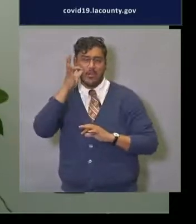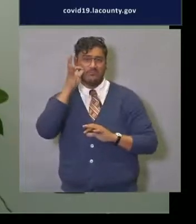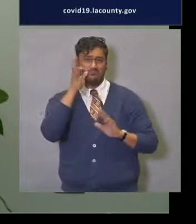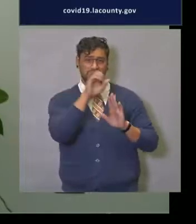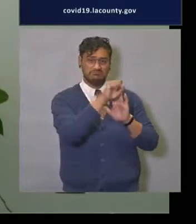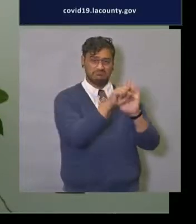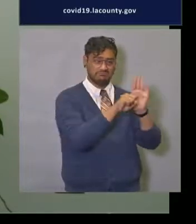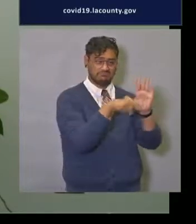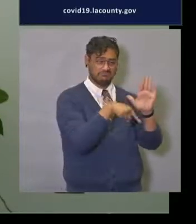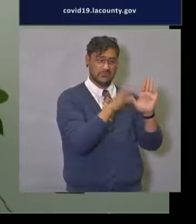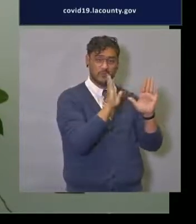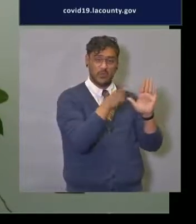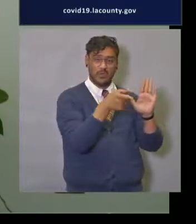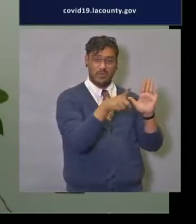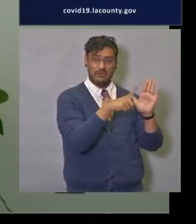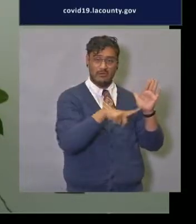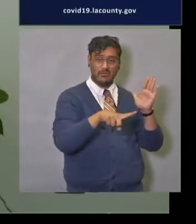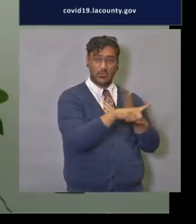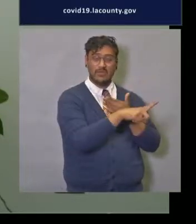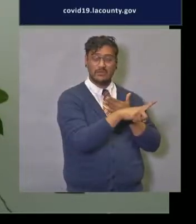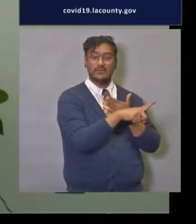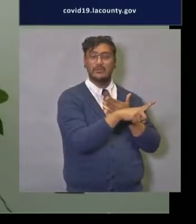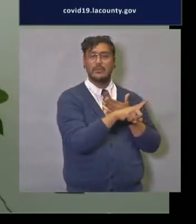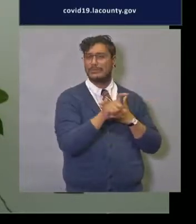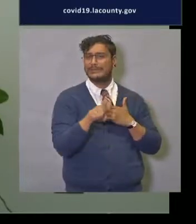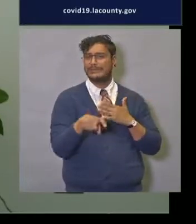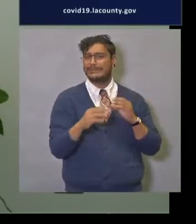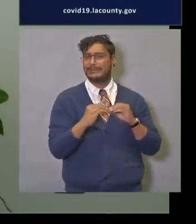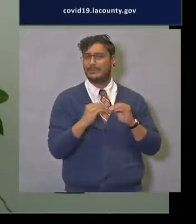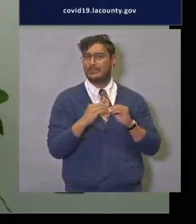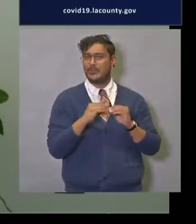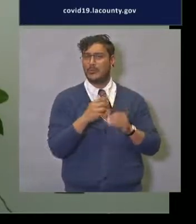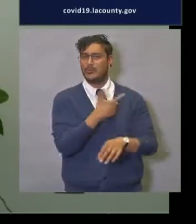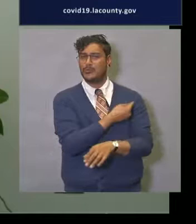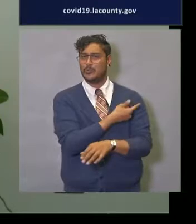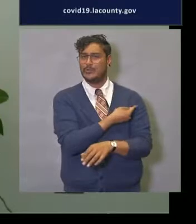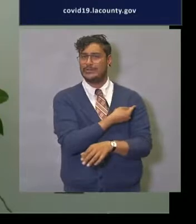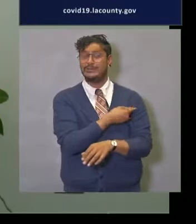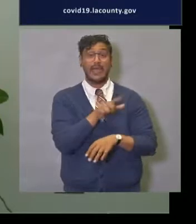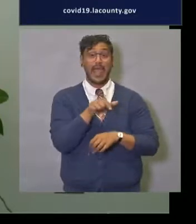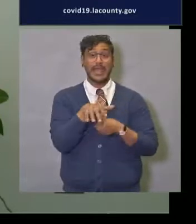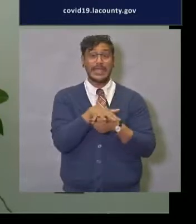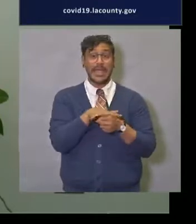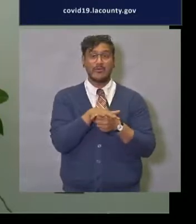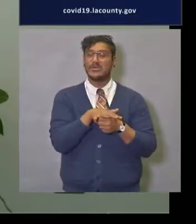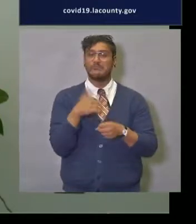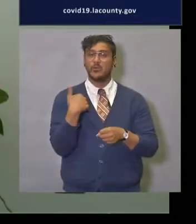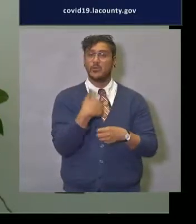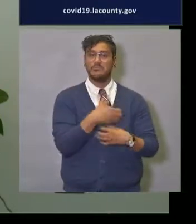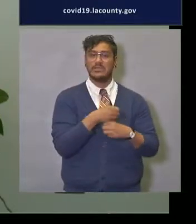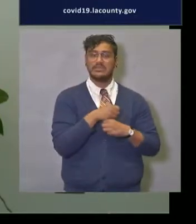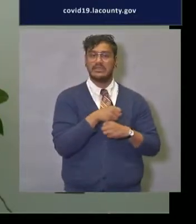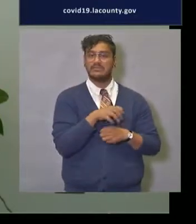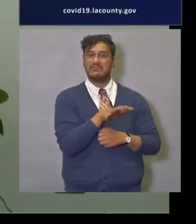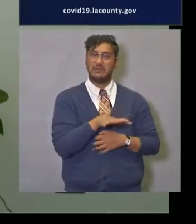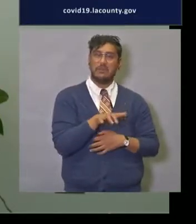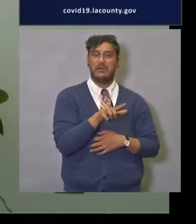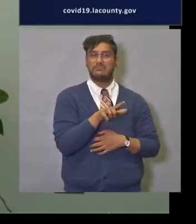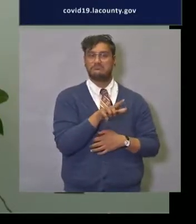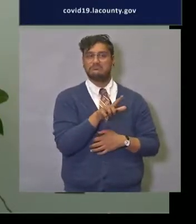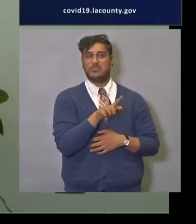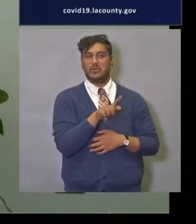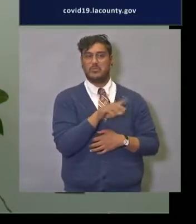more doses. LA County has only received about 20, doses for about 21% of our